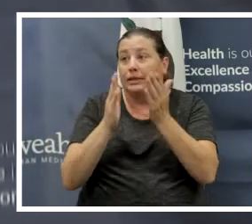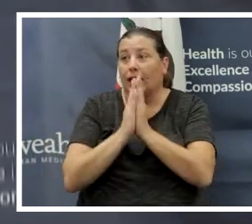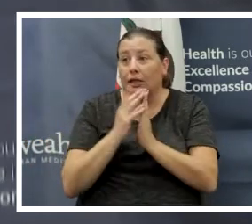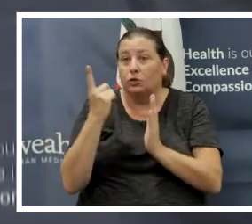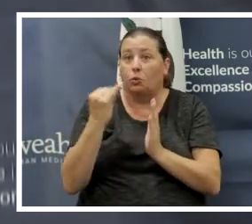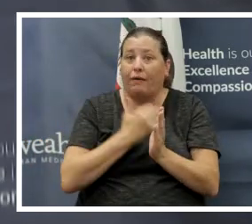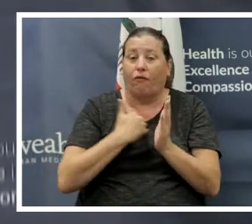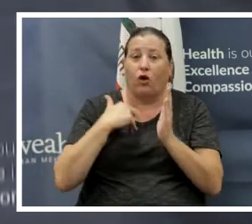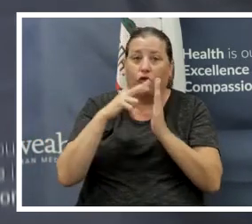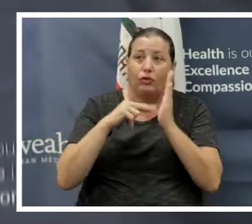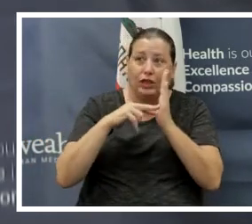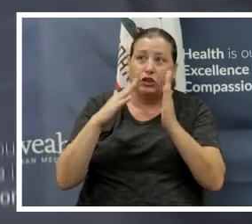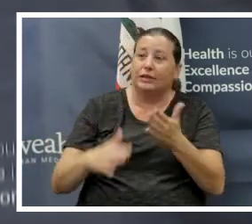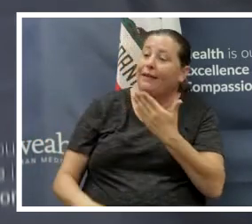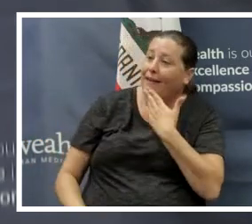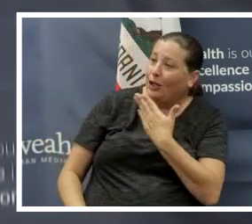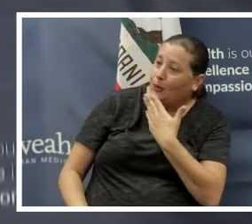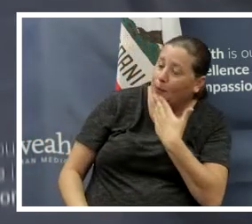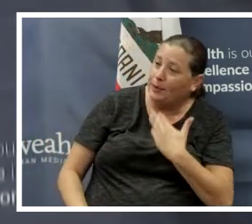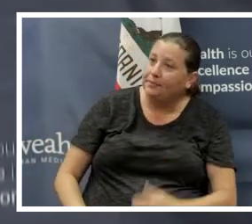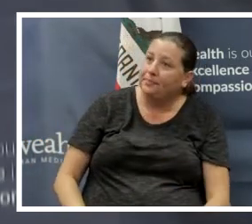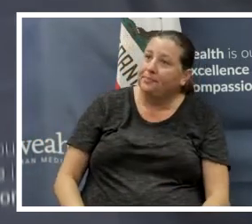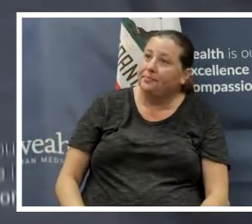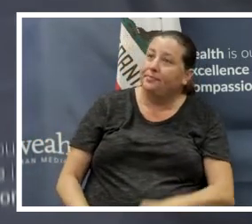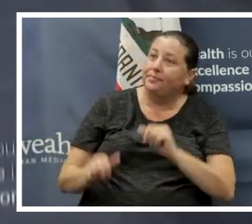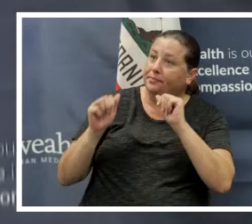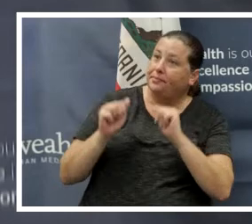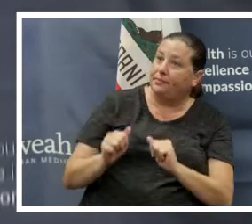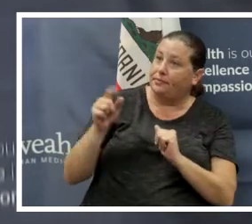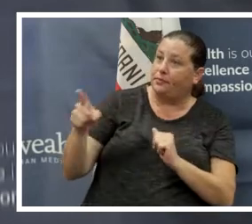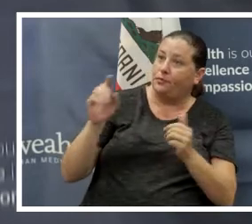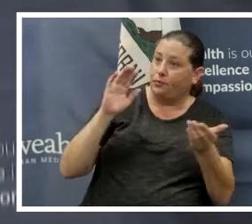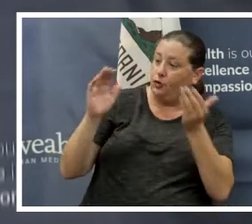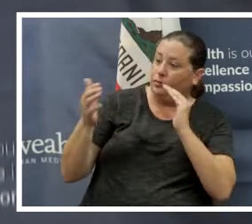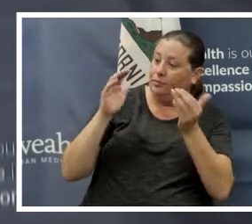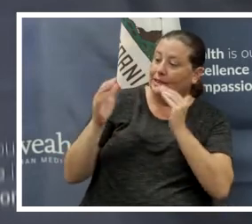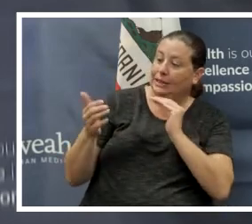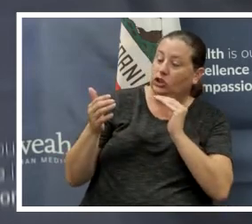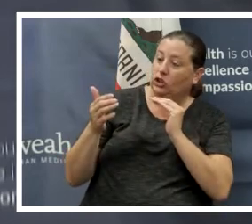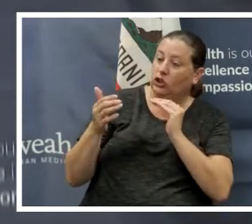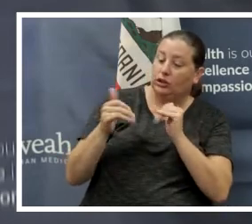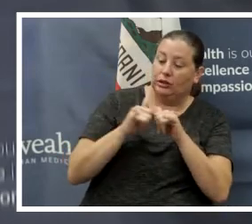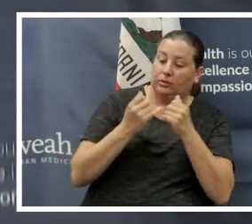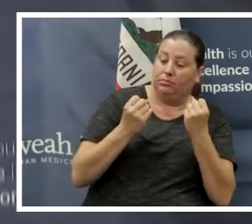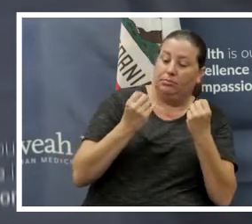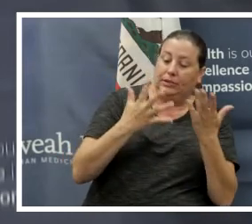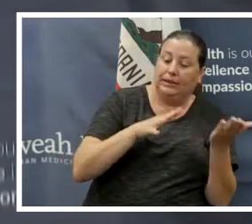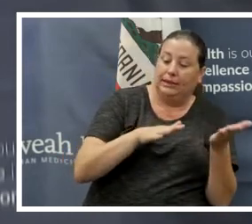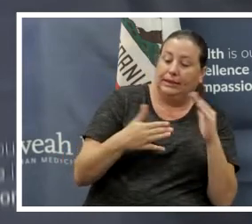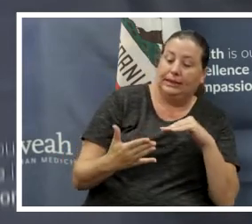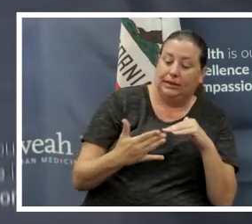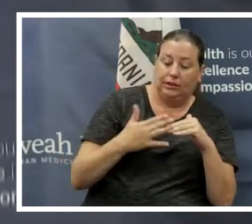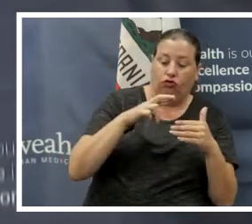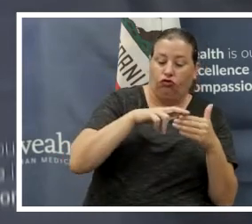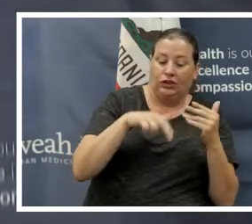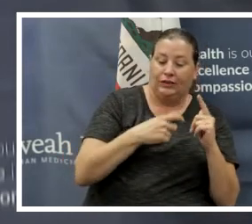our readers. Yeah, thank you. So can you compare how many deaths resulted from the flu versus